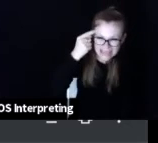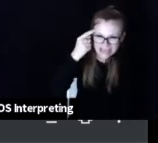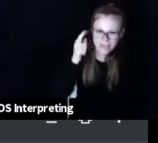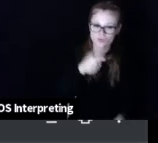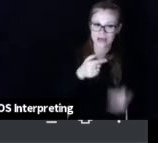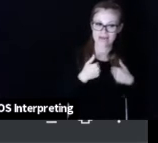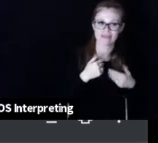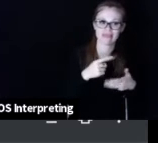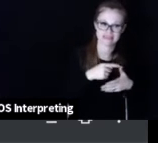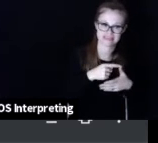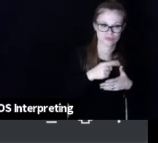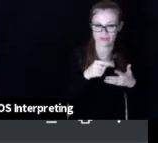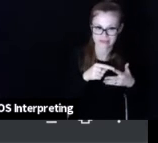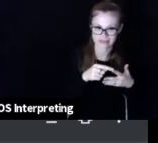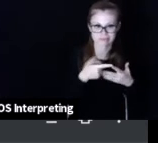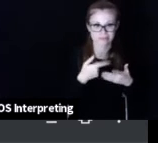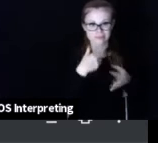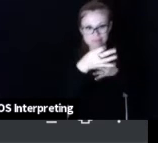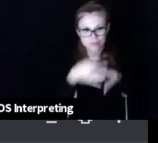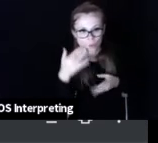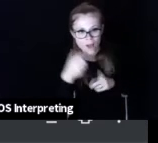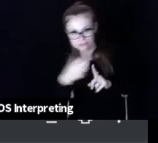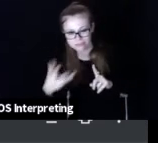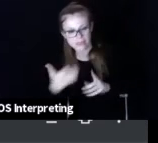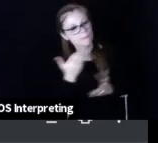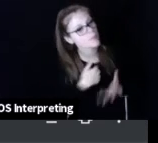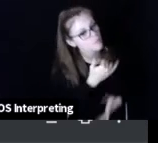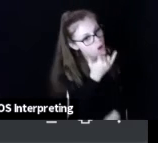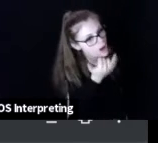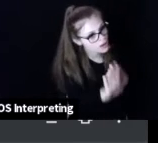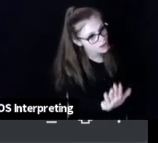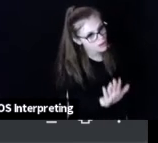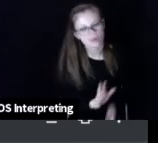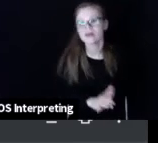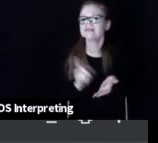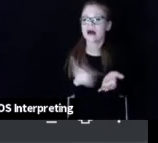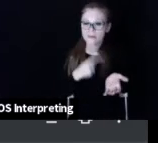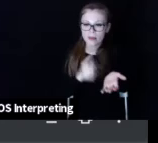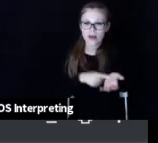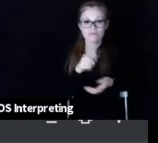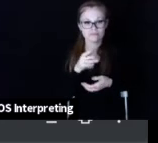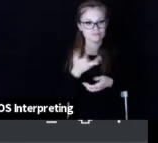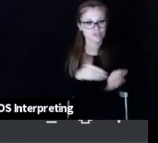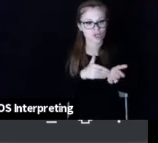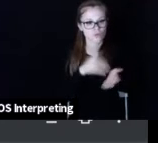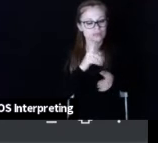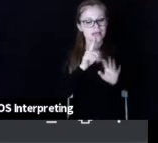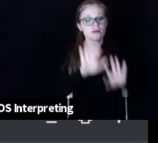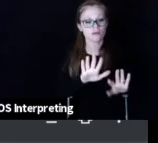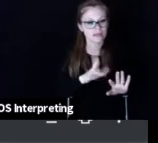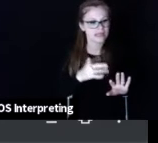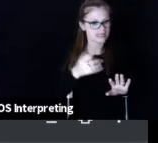it. And I might be wrong. And sometimes to even say, here are the ways that you will know that I'm